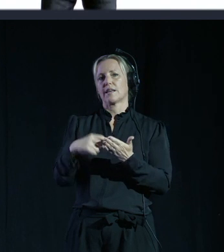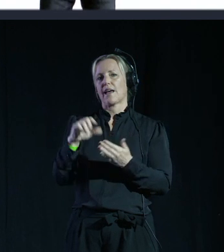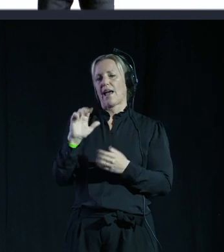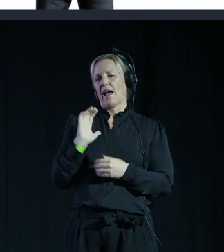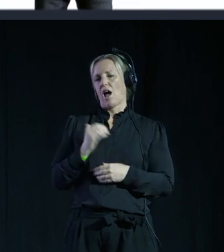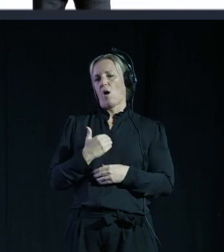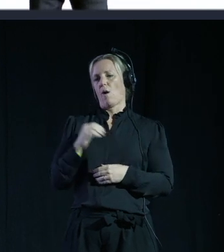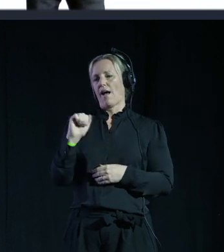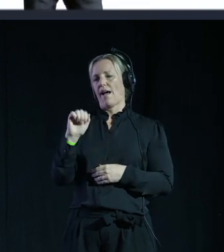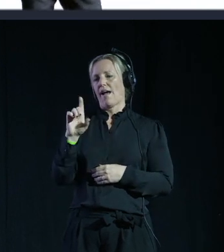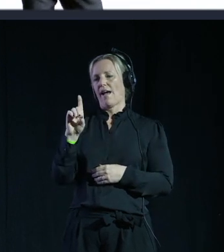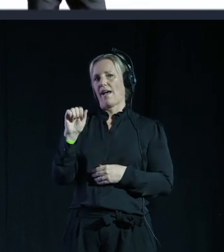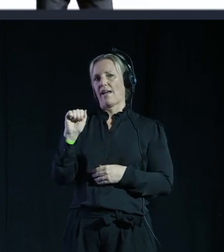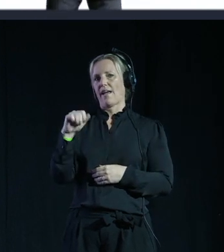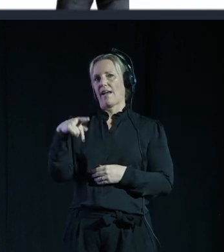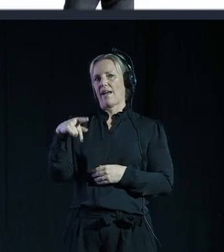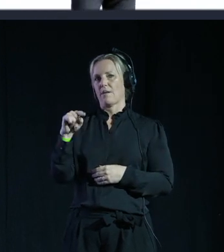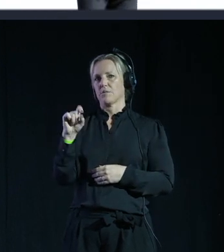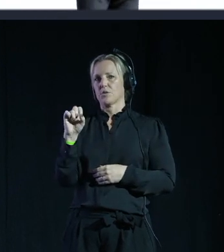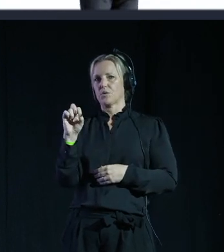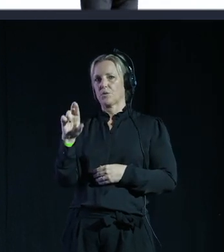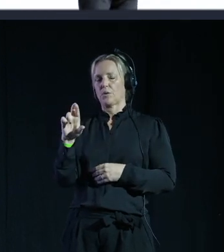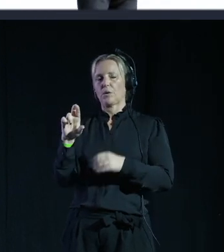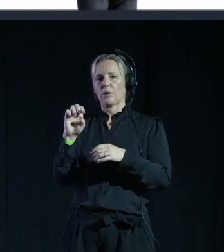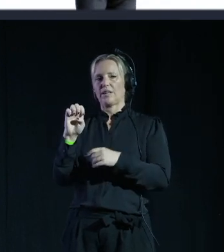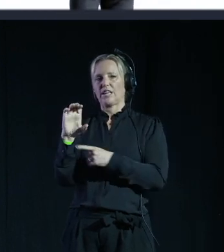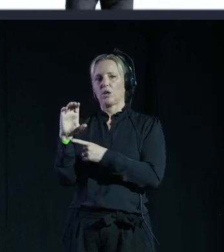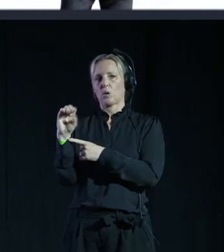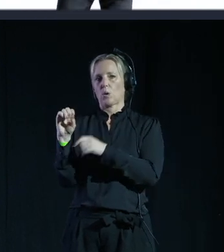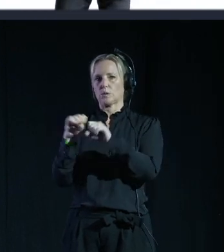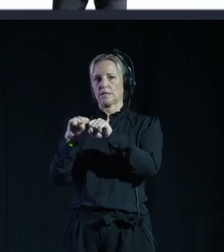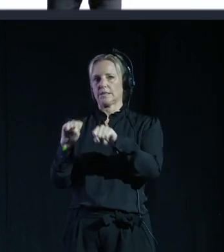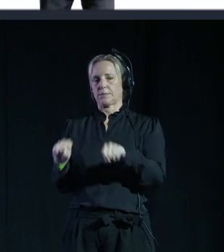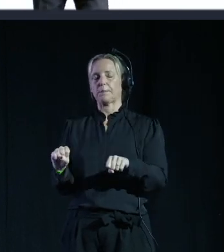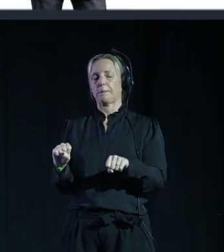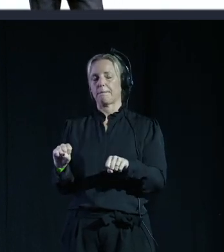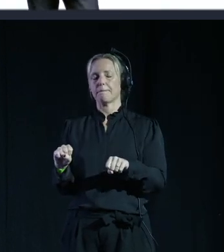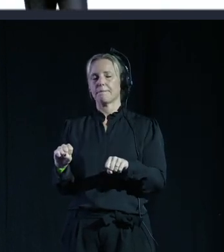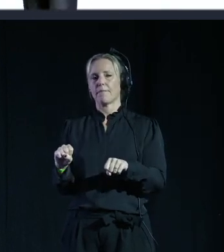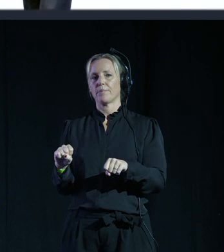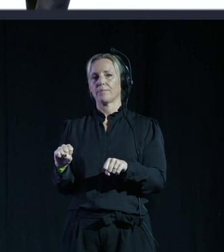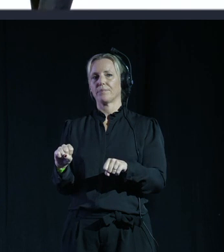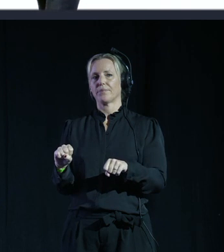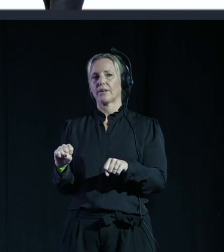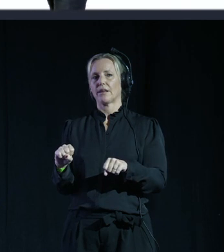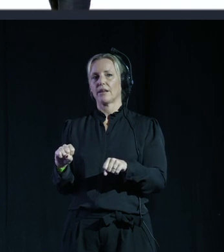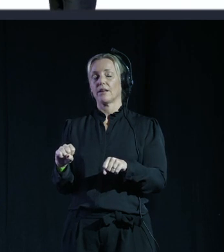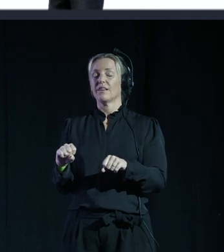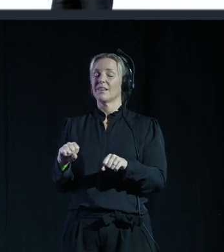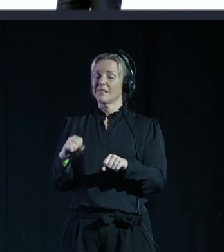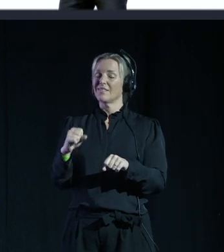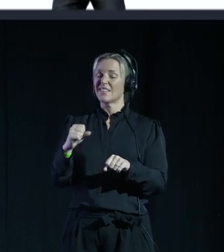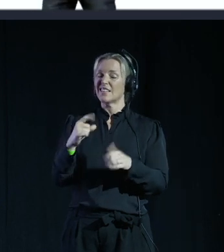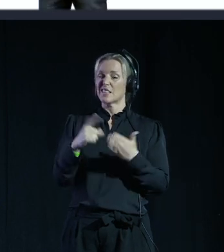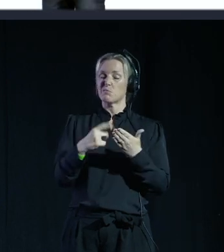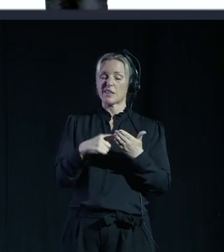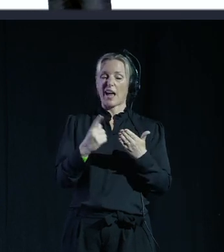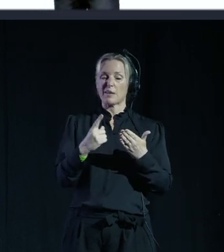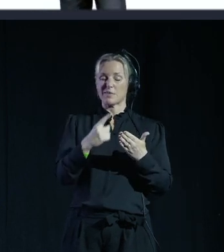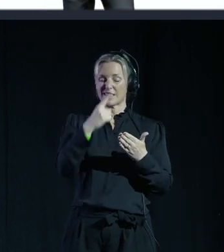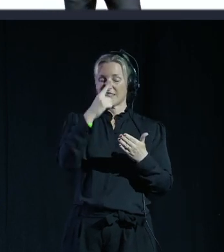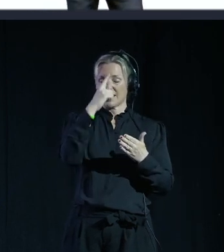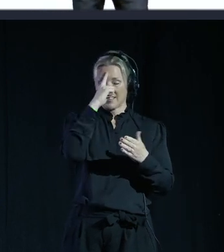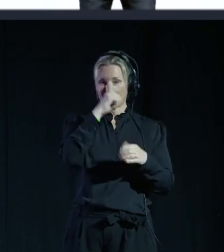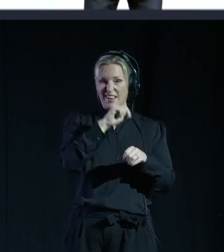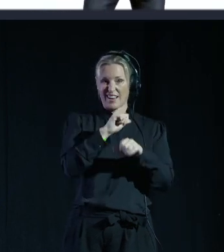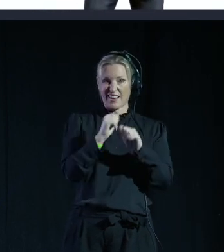Because as I mentioned, collaborating can mean compromising, but we want to make sure we've got you covered in many different areas. So we continue to